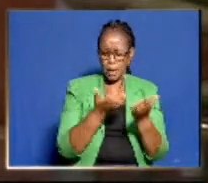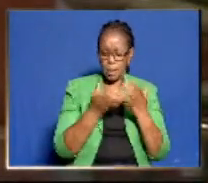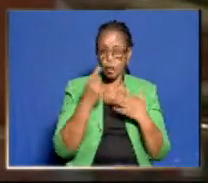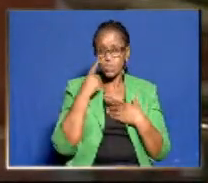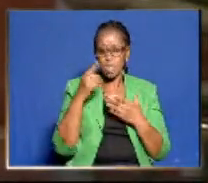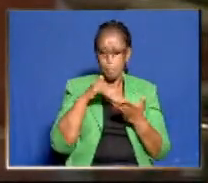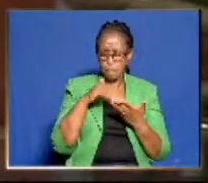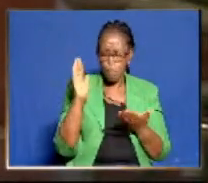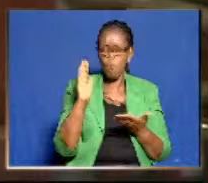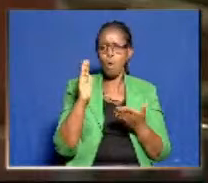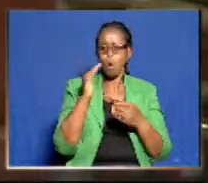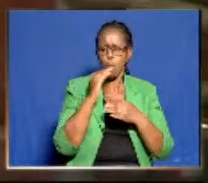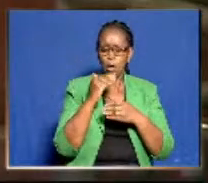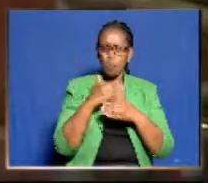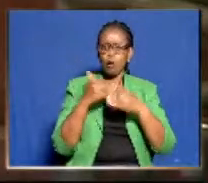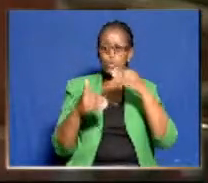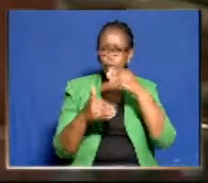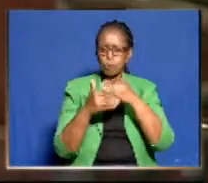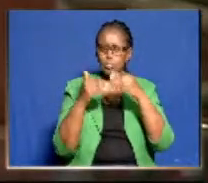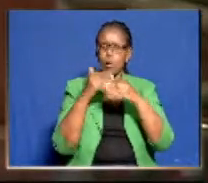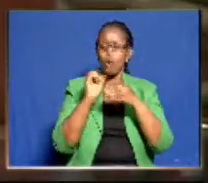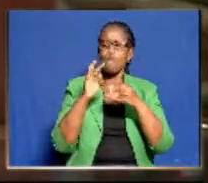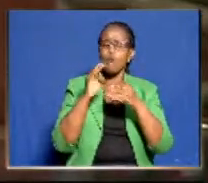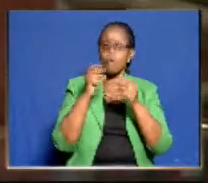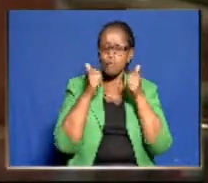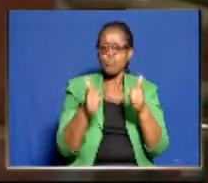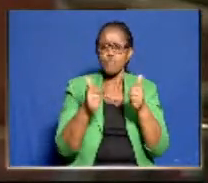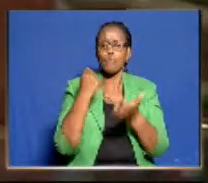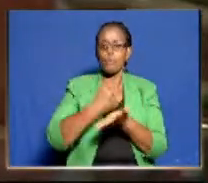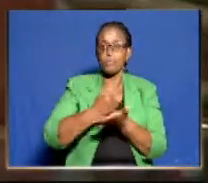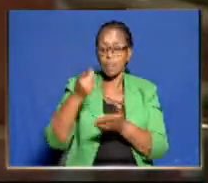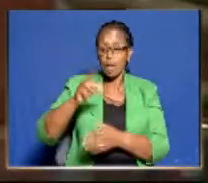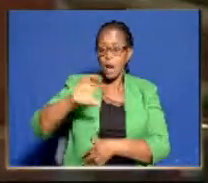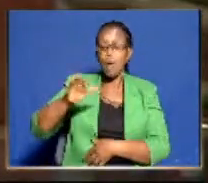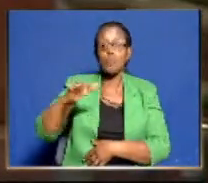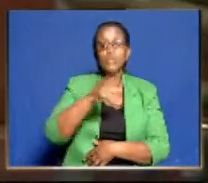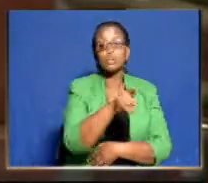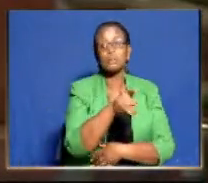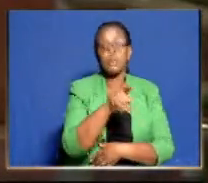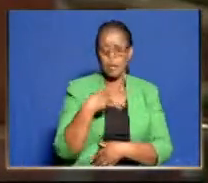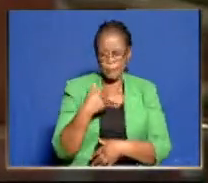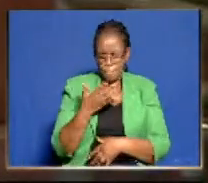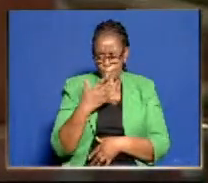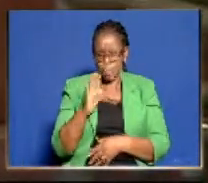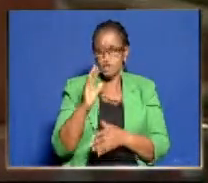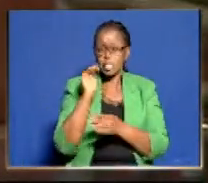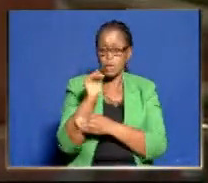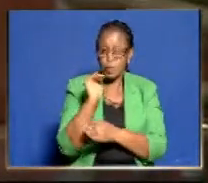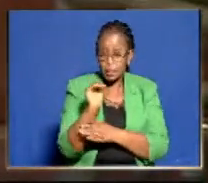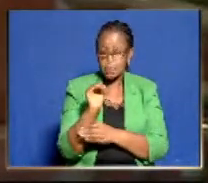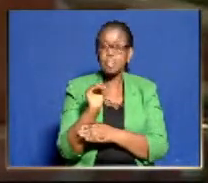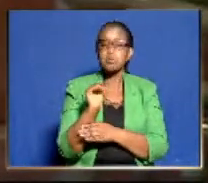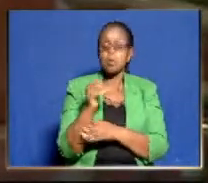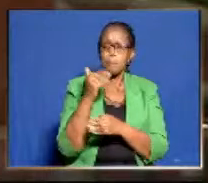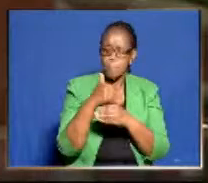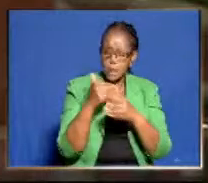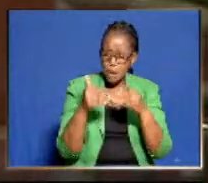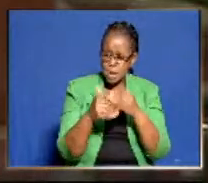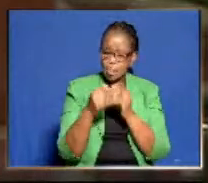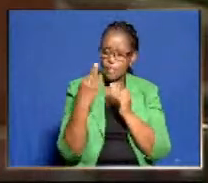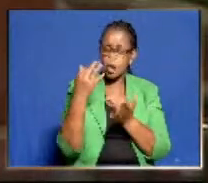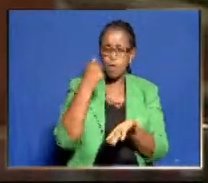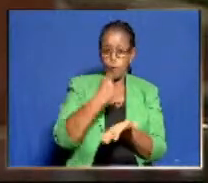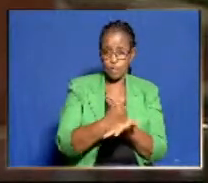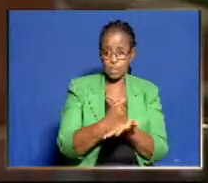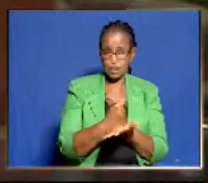more construction of proper offices within the counties, and this is where they have requested construction of 3 offices, including 1